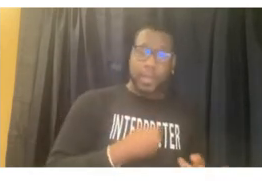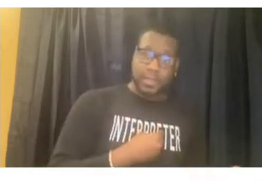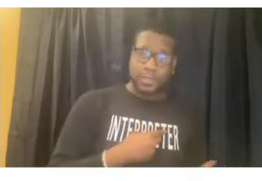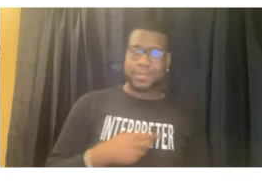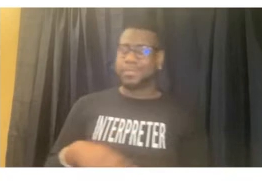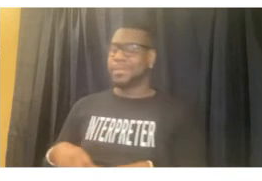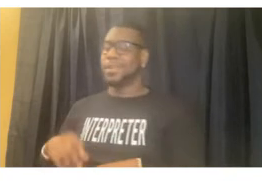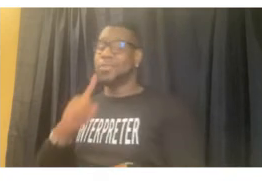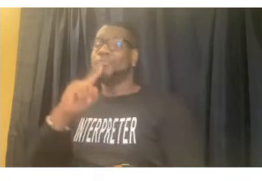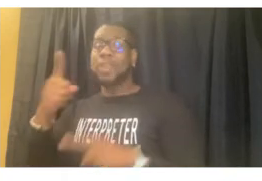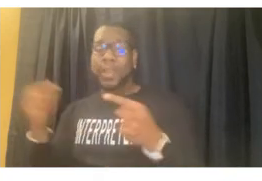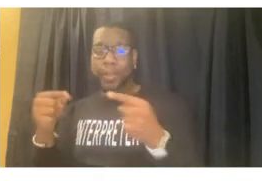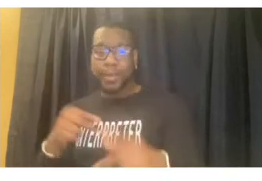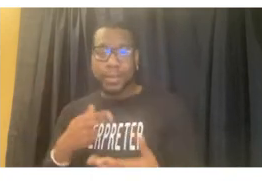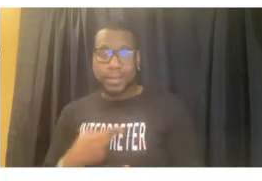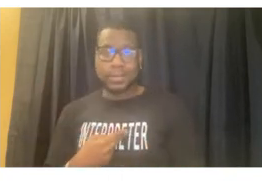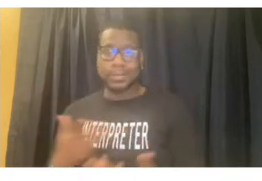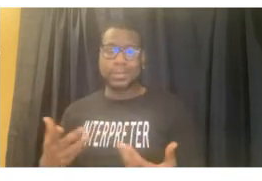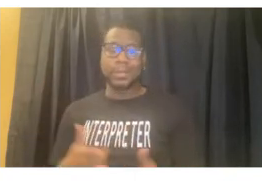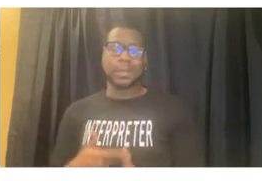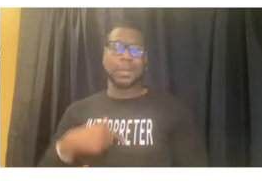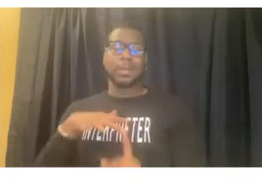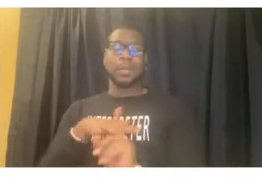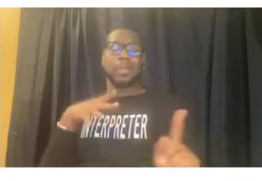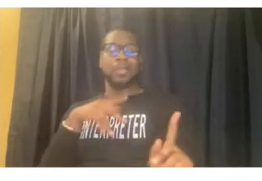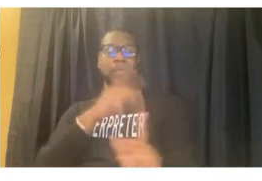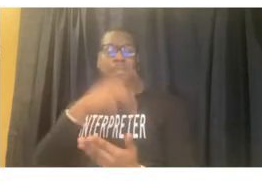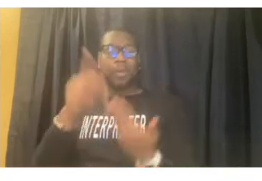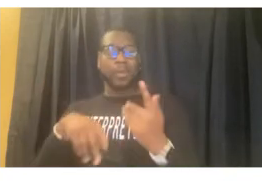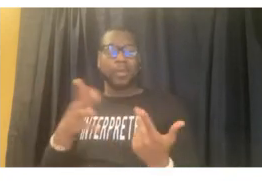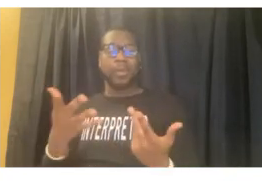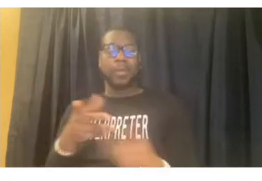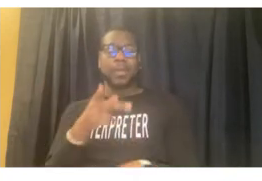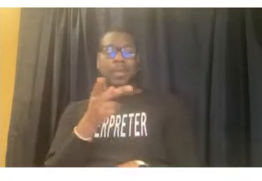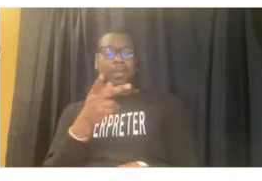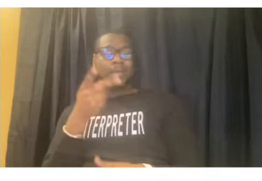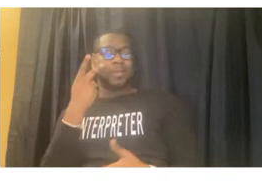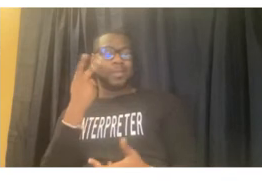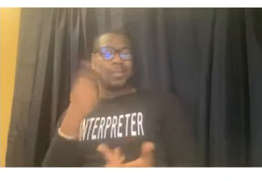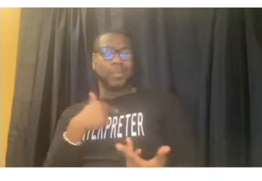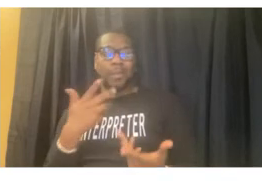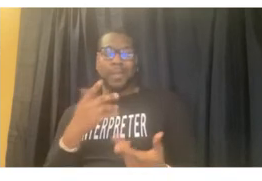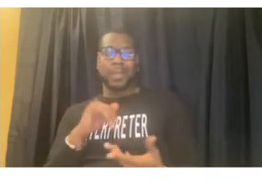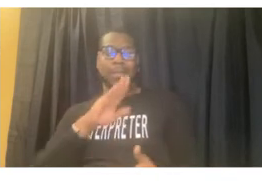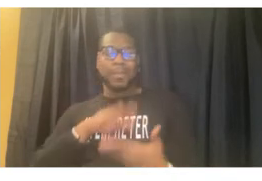me needing more help. I was still a kid, even though my protective armor was to show you I'm grown and I can take care of